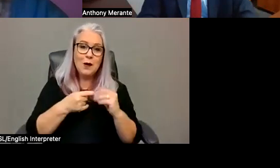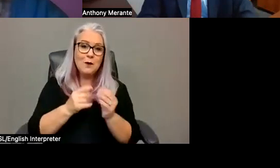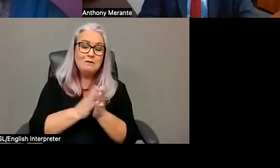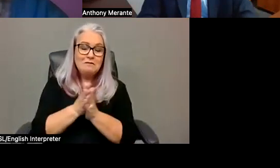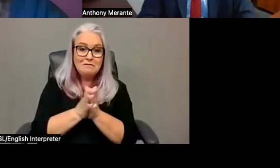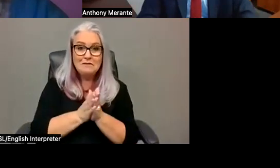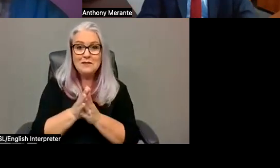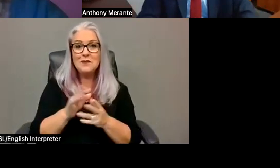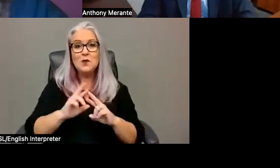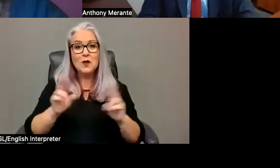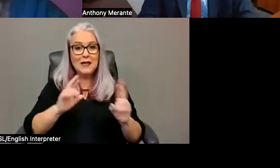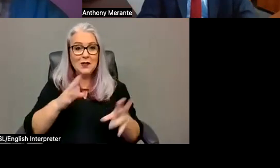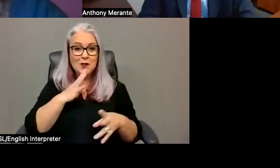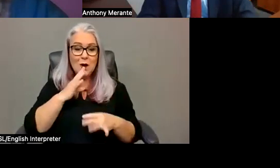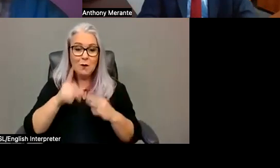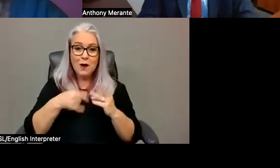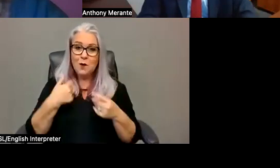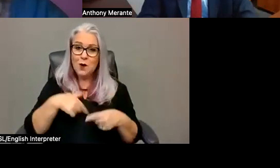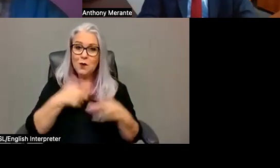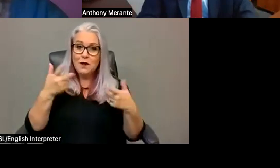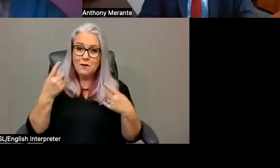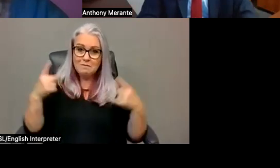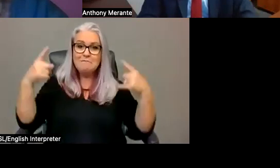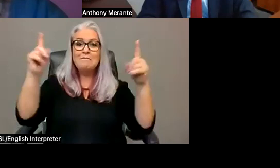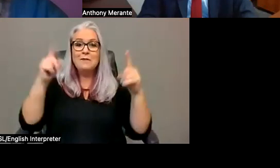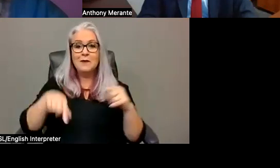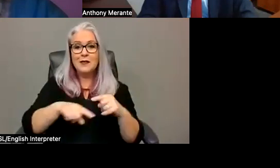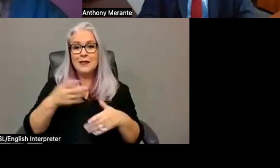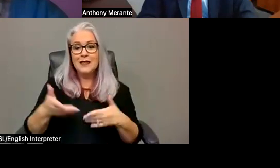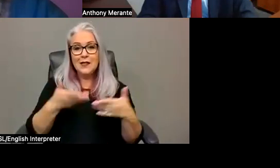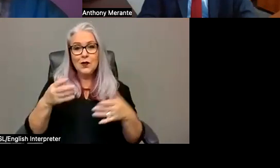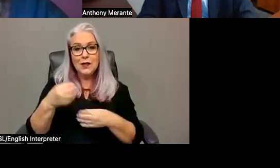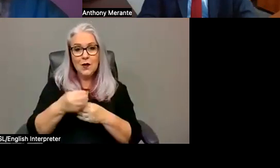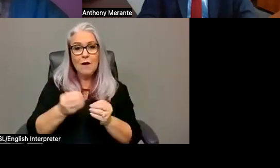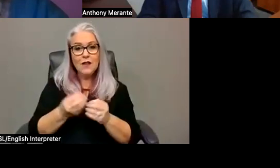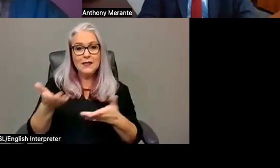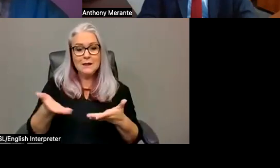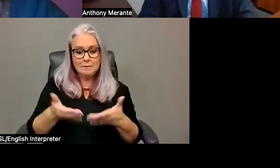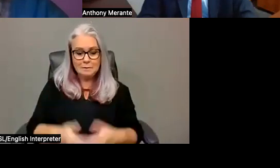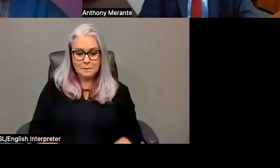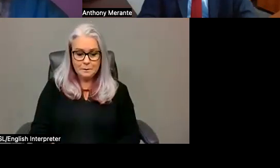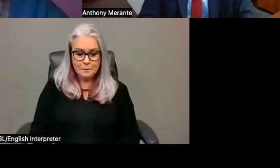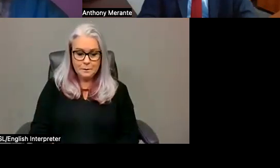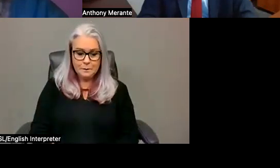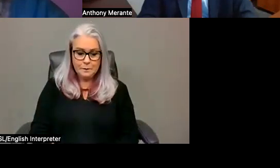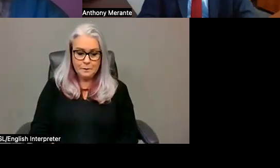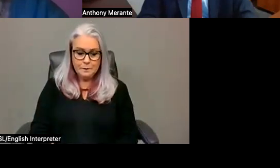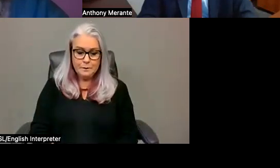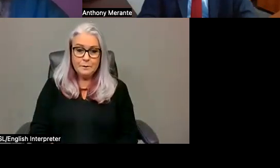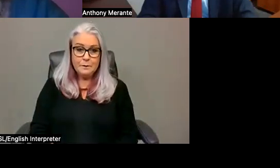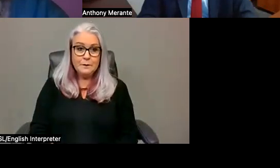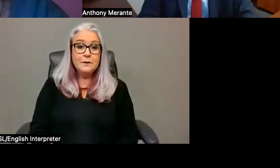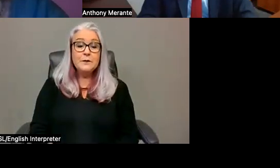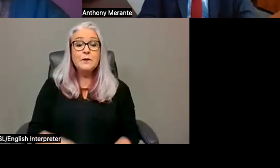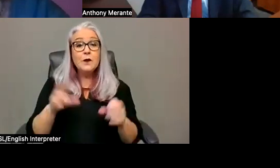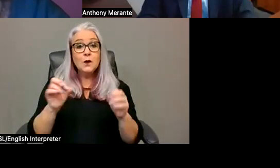we've done over the last few times I've been here in office. Thank you very much, Mr. Spano. Now let's